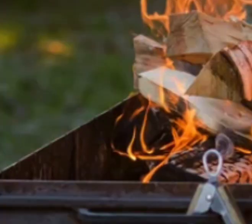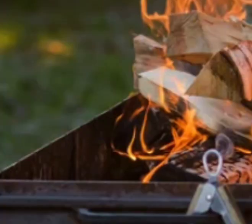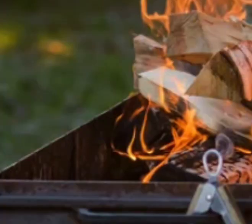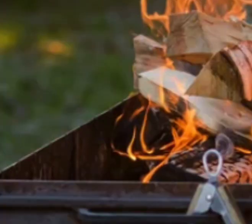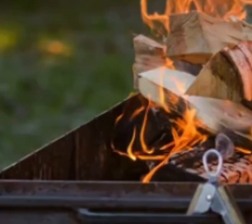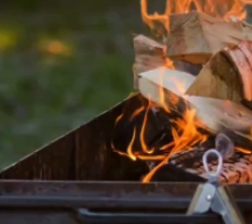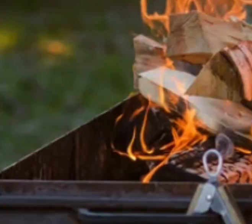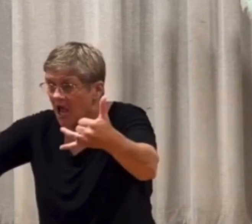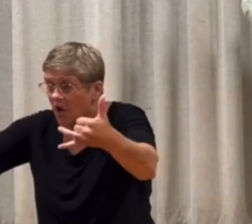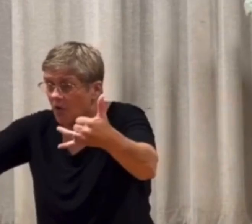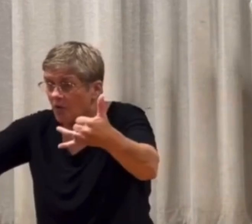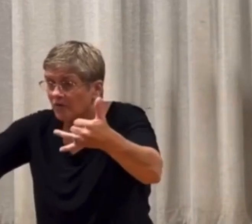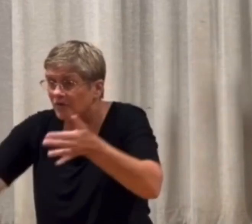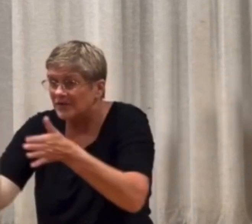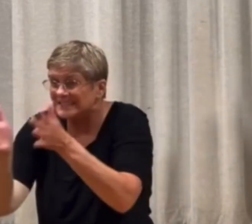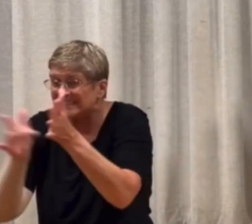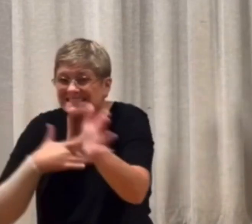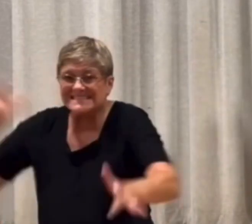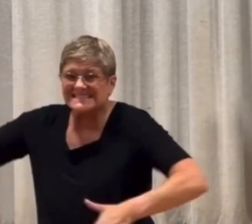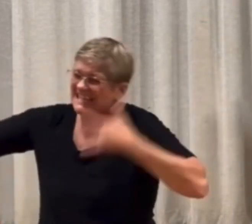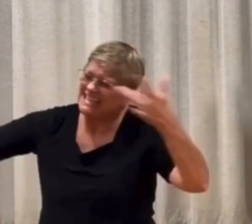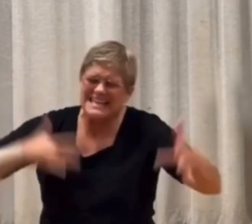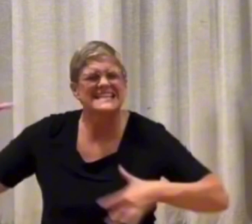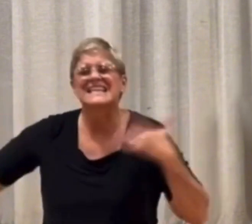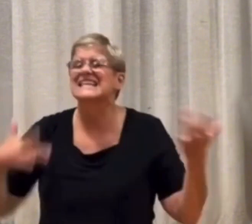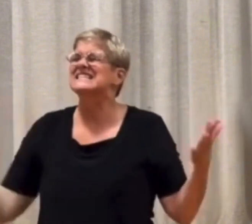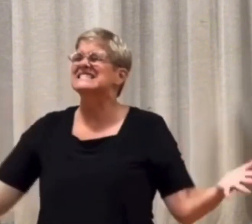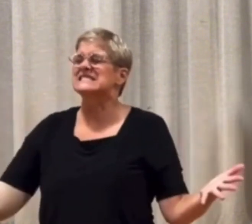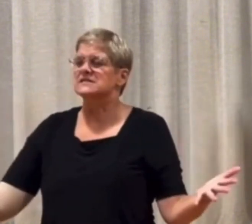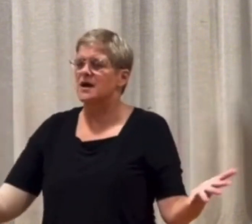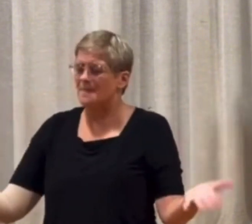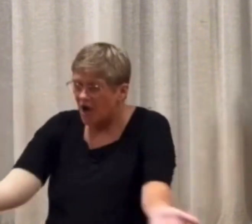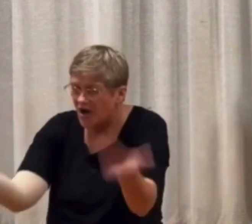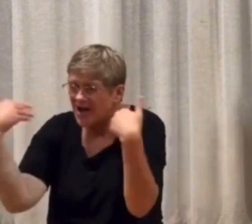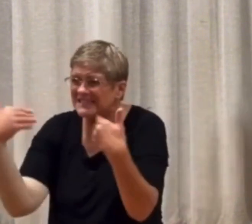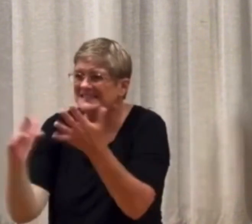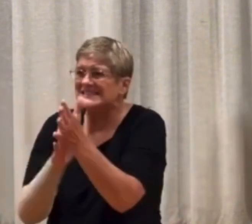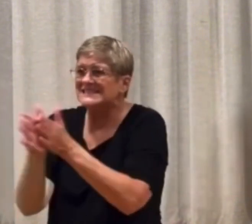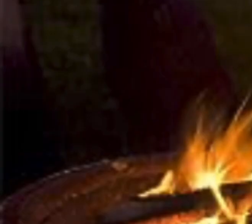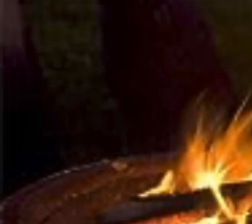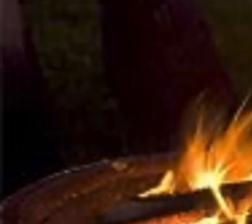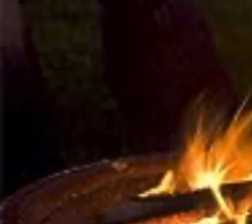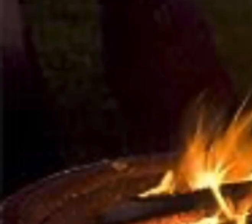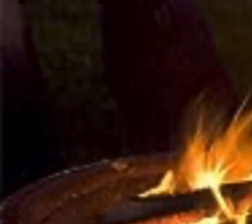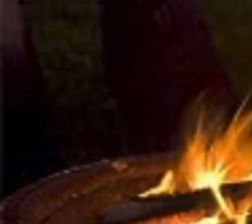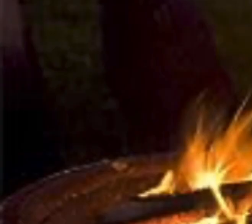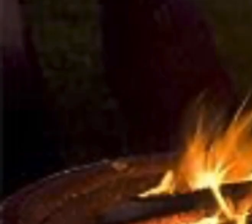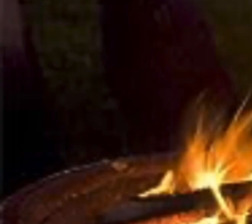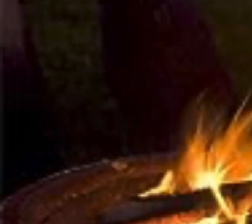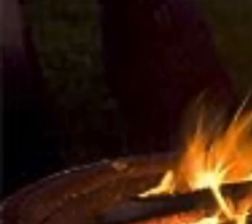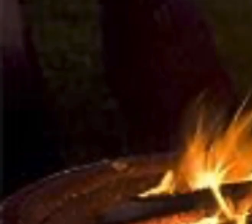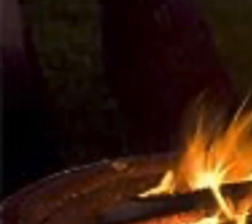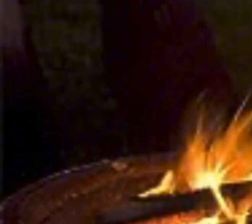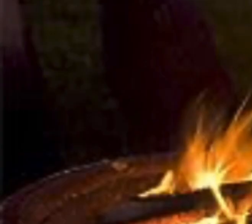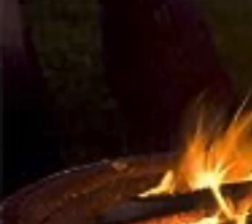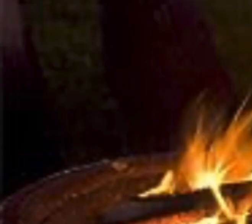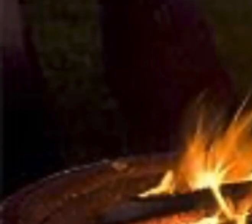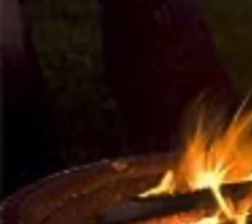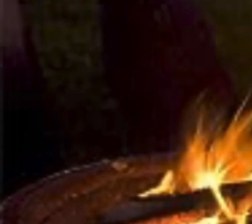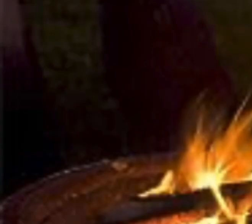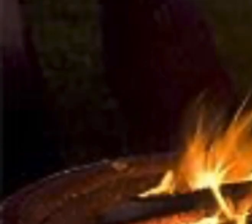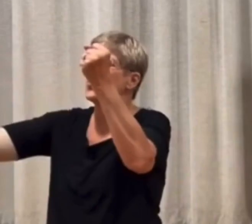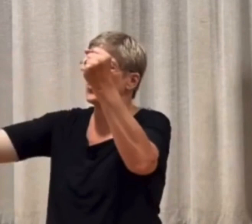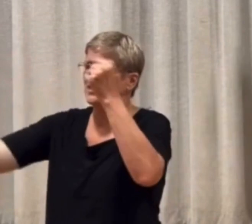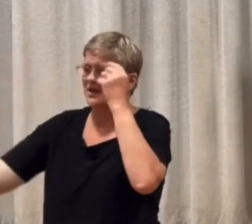of the Prince of Peace and just start working that thing again. You know, it doesn't take much for you to